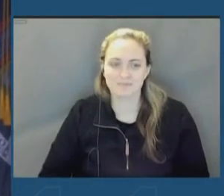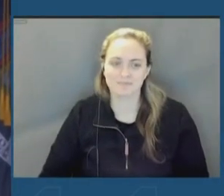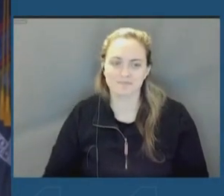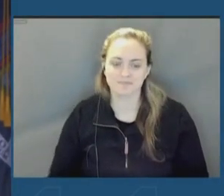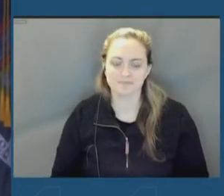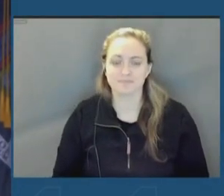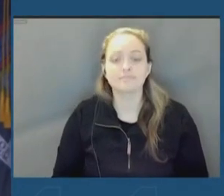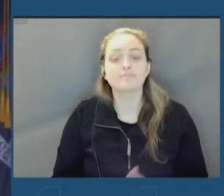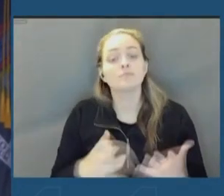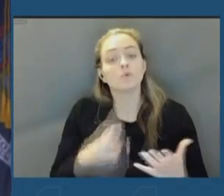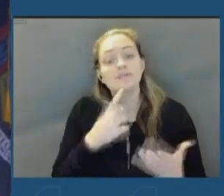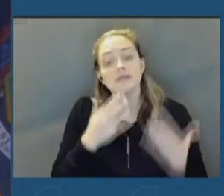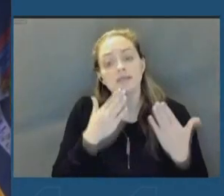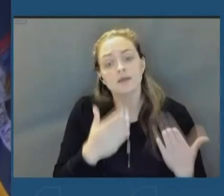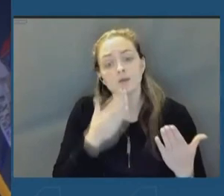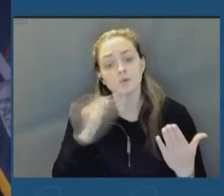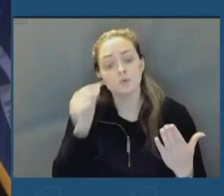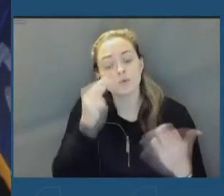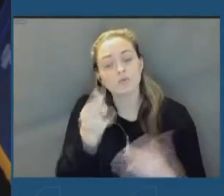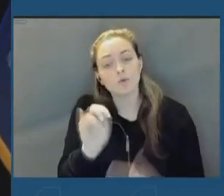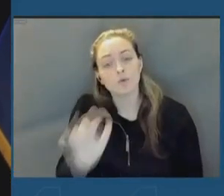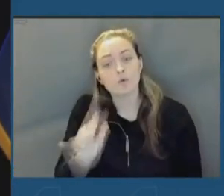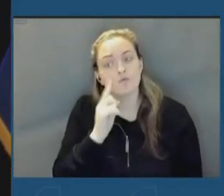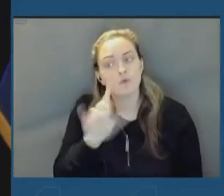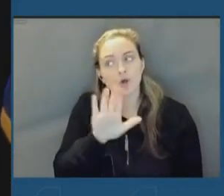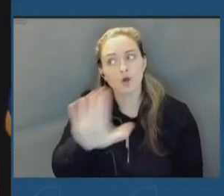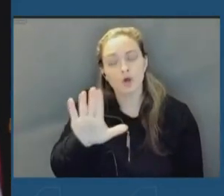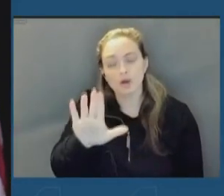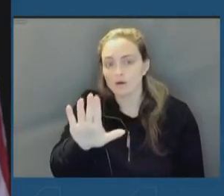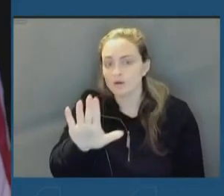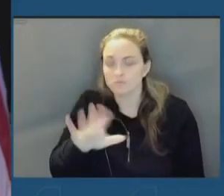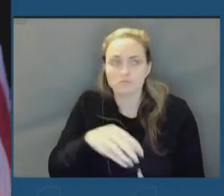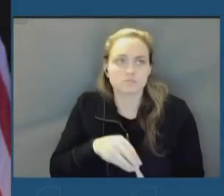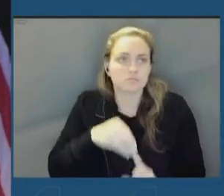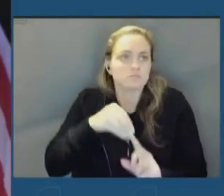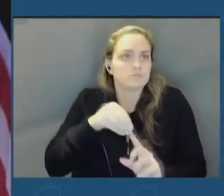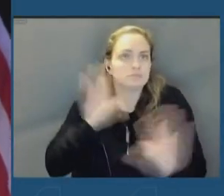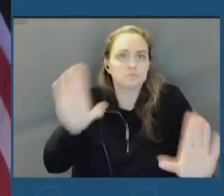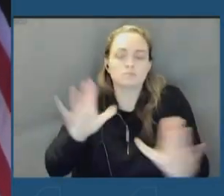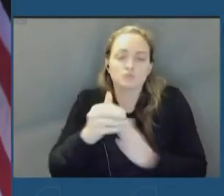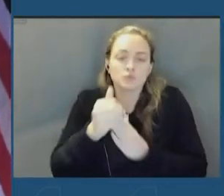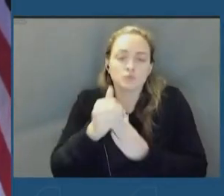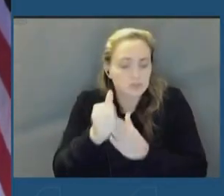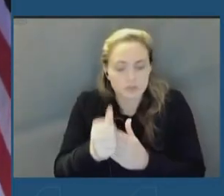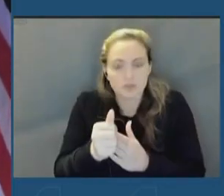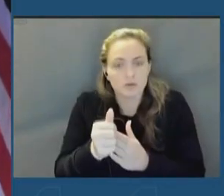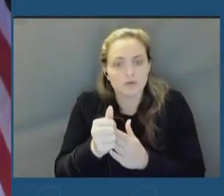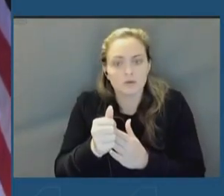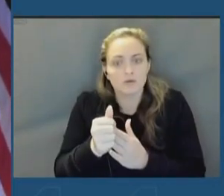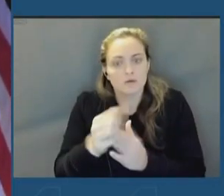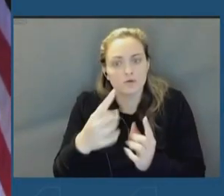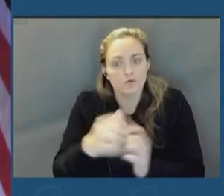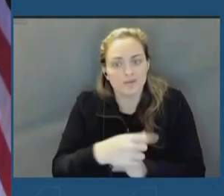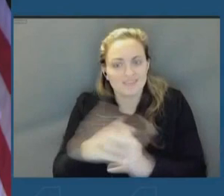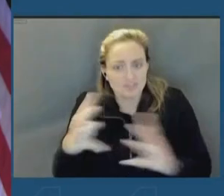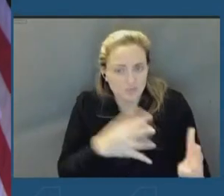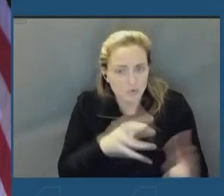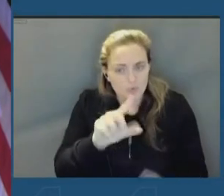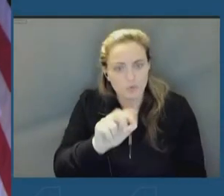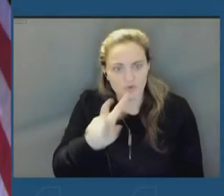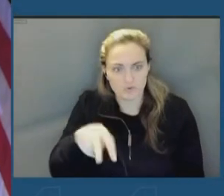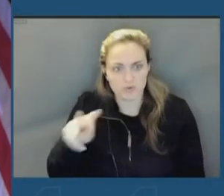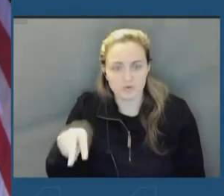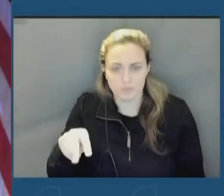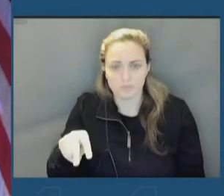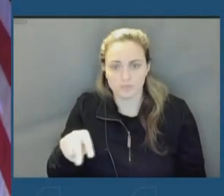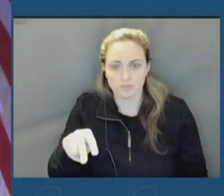I want to thank Governor Hochul for her exceptional leadership during the blizzard of 2022.